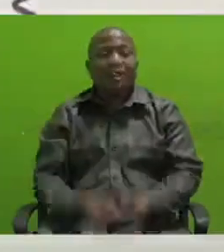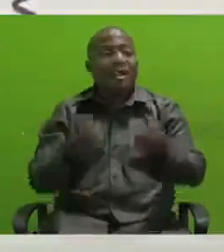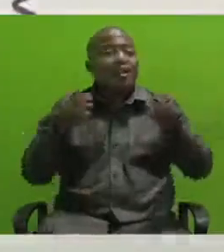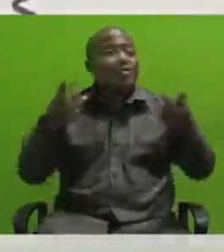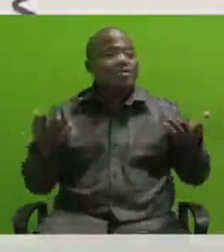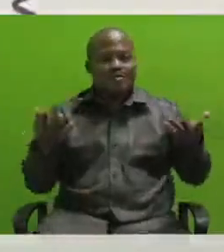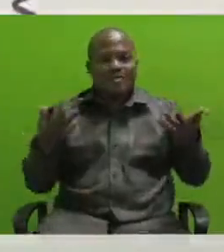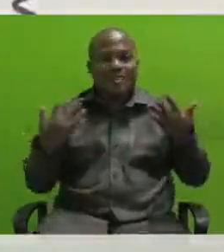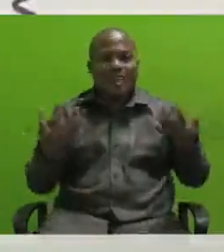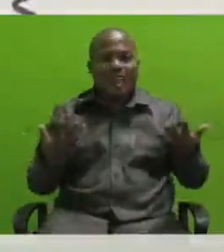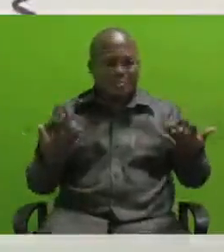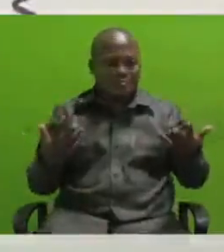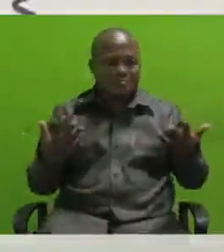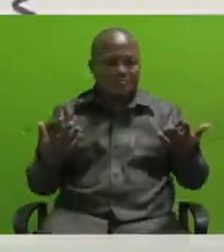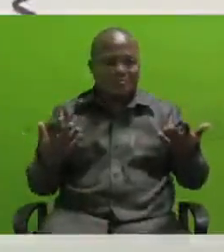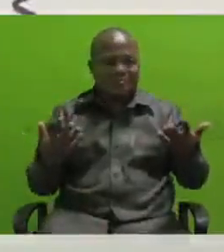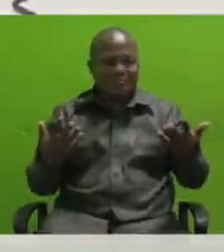So now,